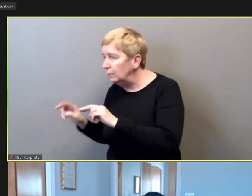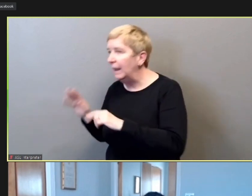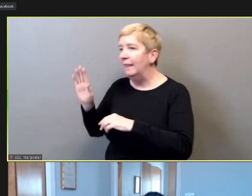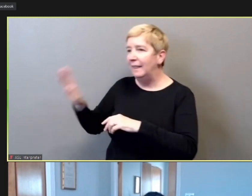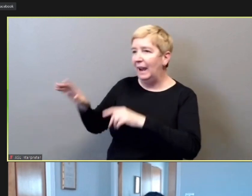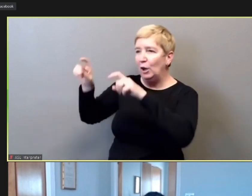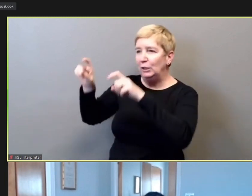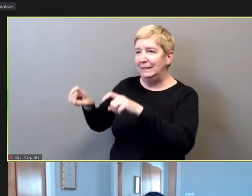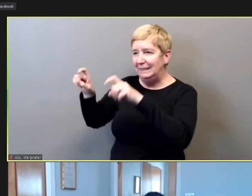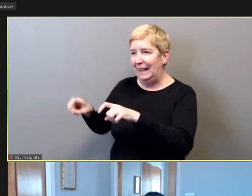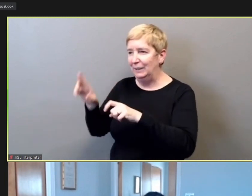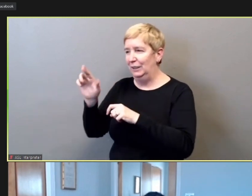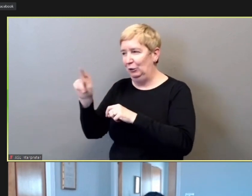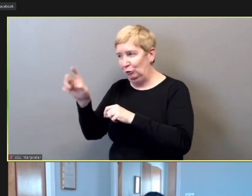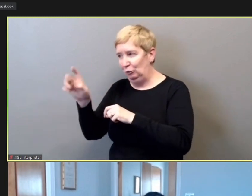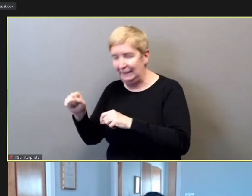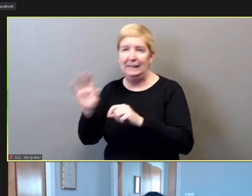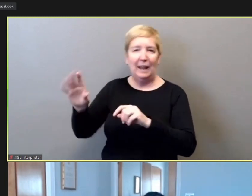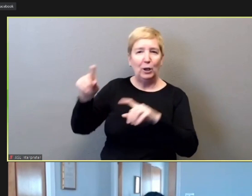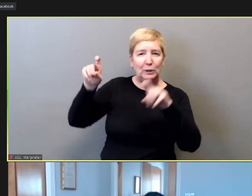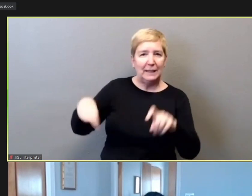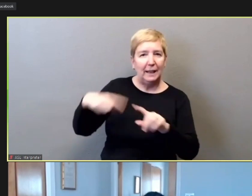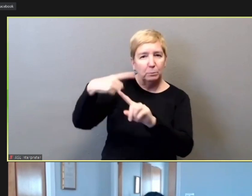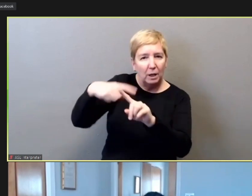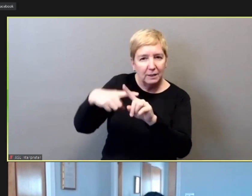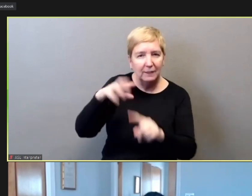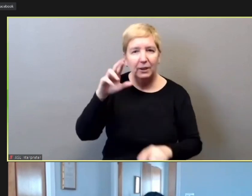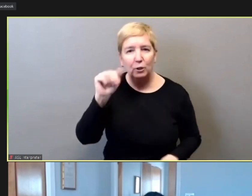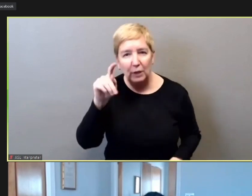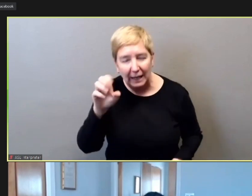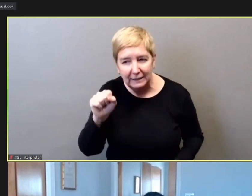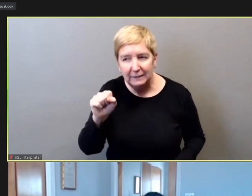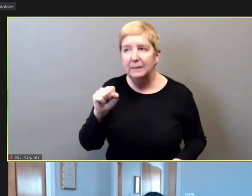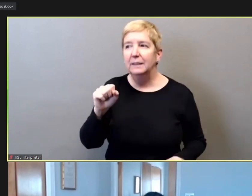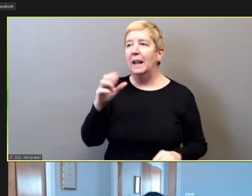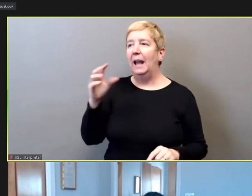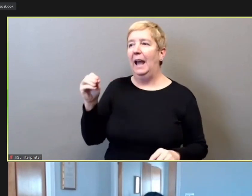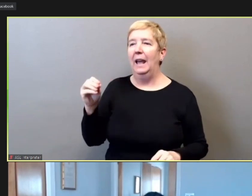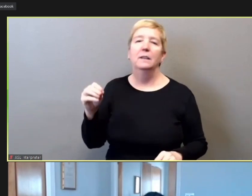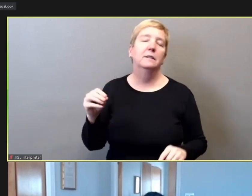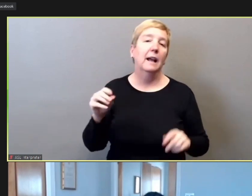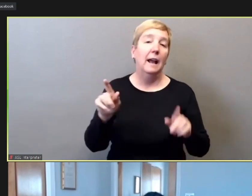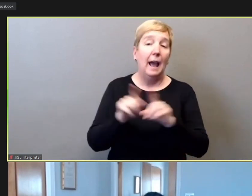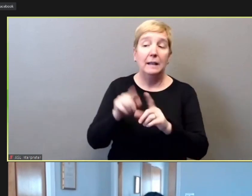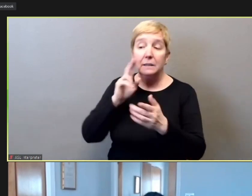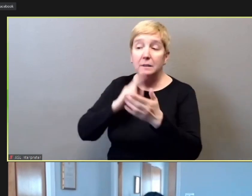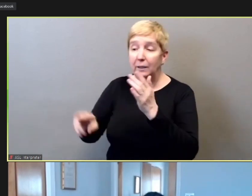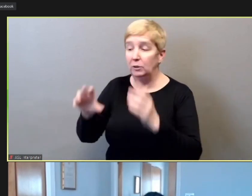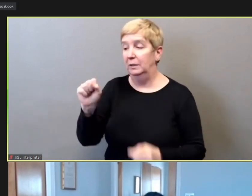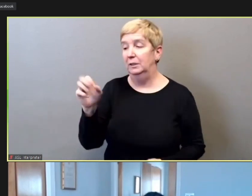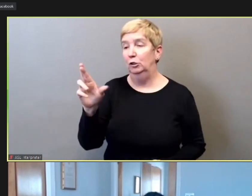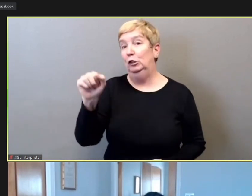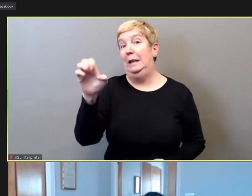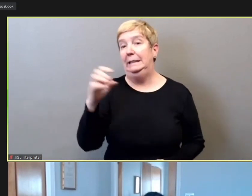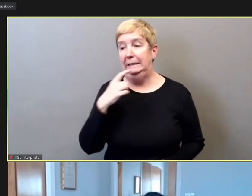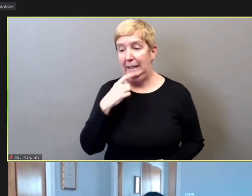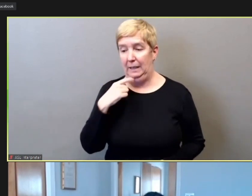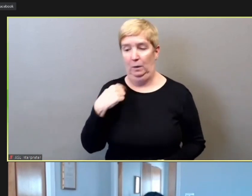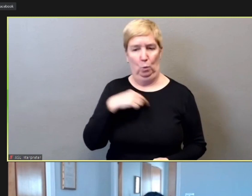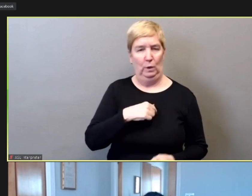their test positivity rates. We look at their case rates. And as Secretary Grace mentioned, we share this